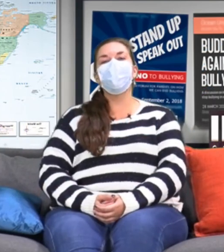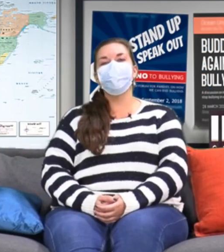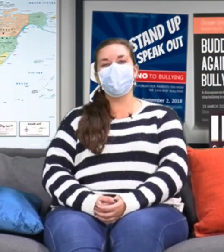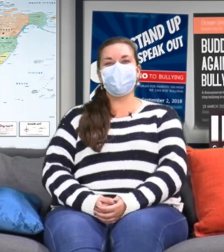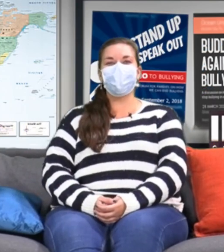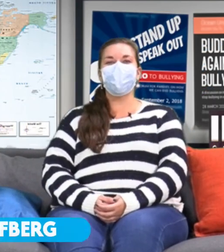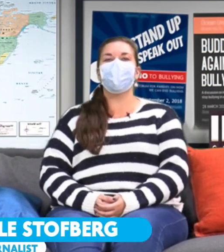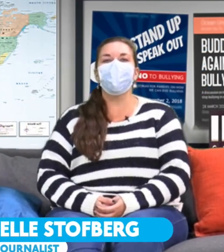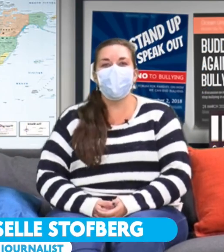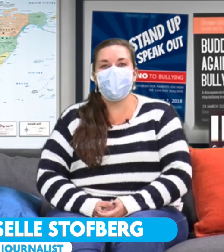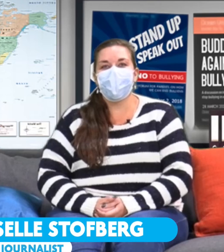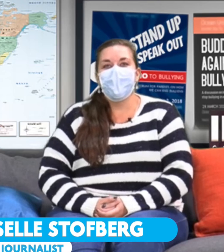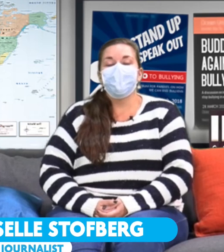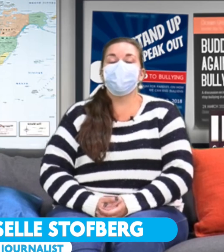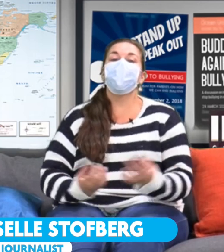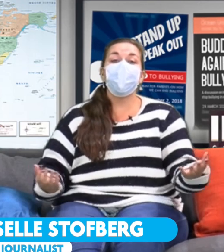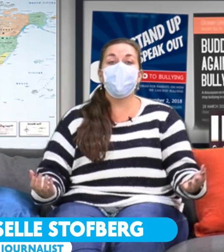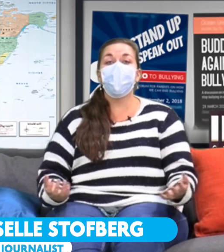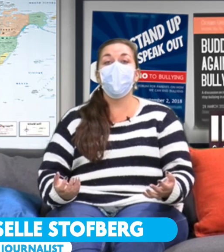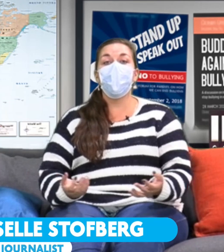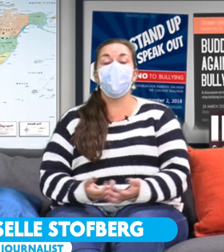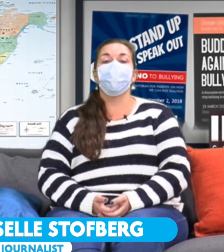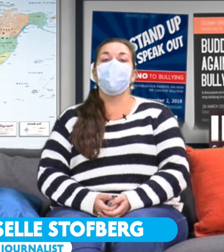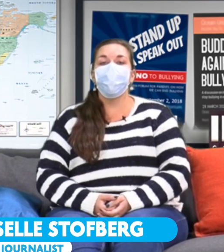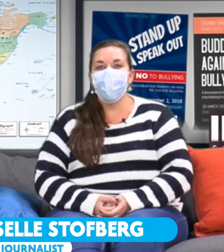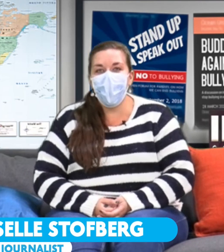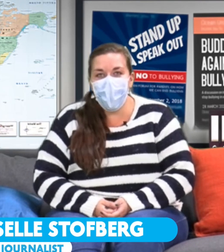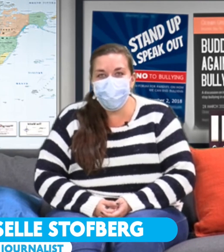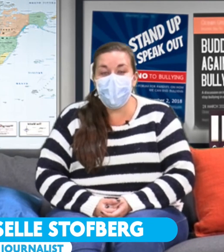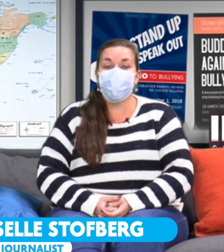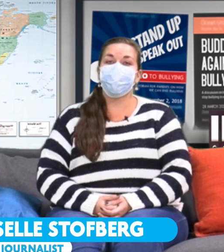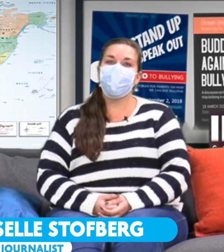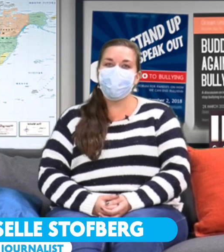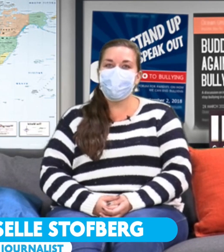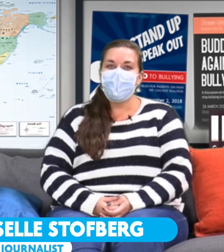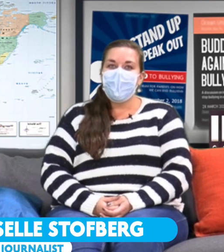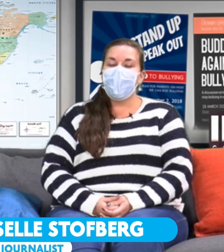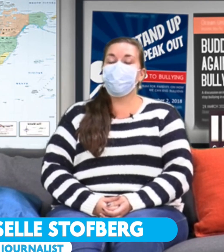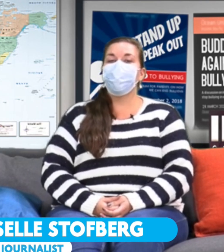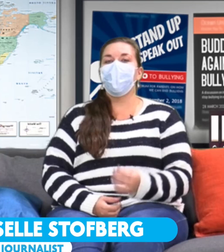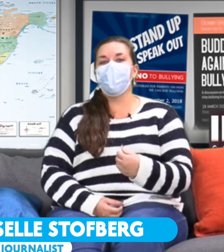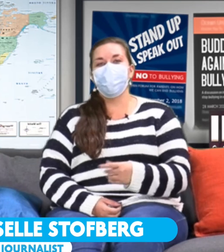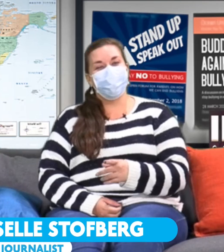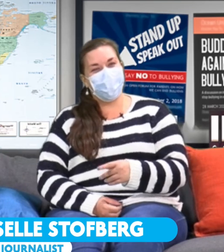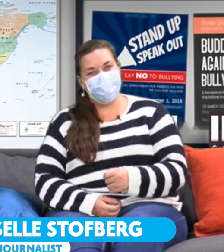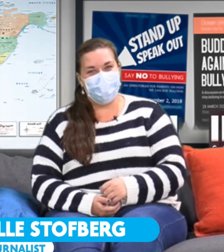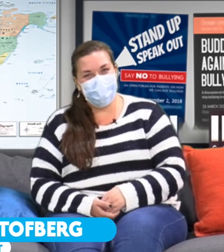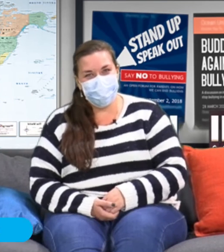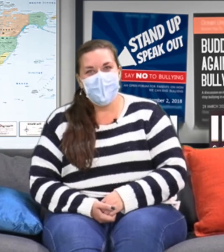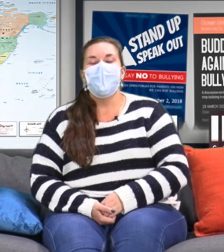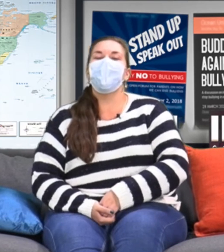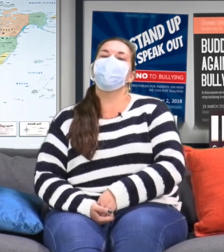Thank you very much, Teacher Diergaard. So today we learned all about rounding off and notation. And before I'm